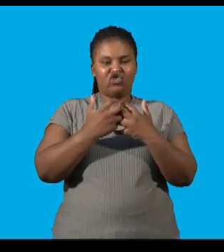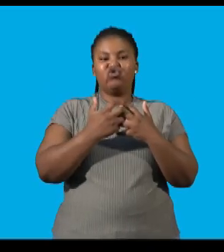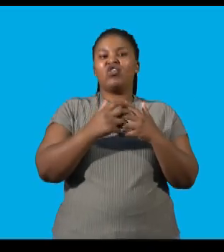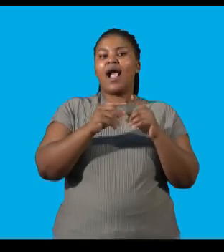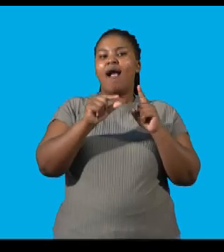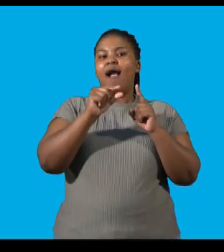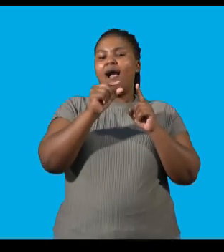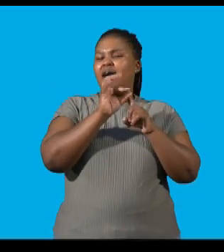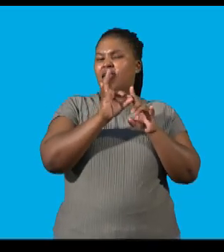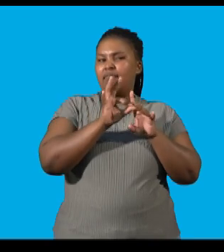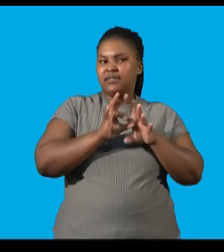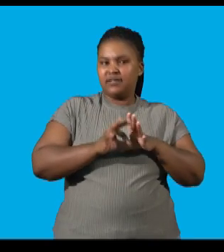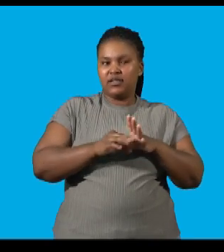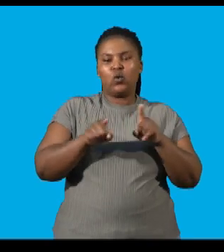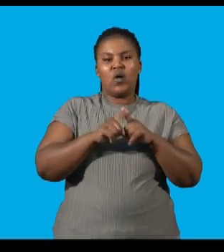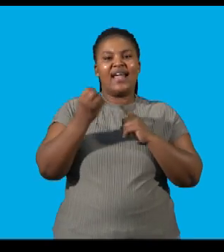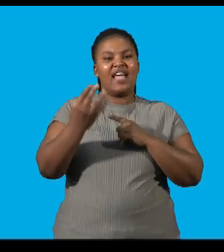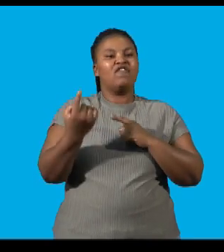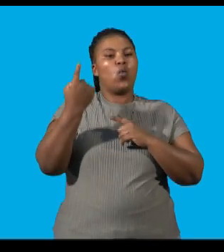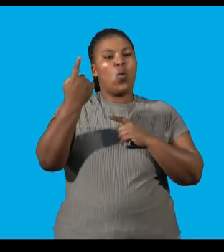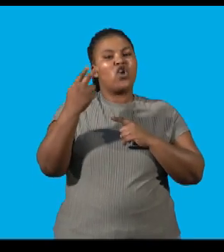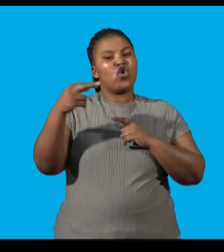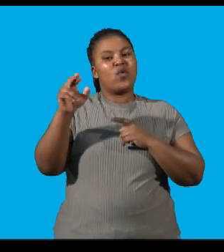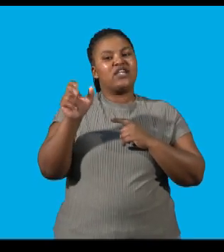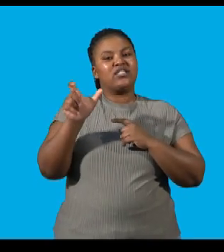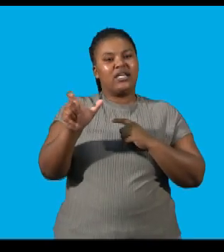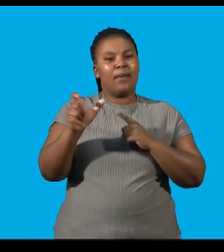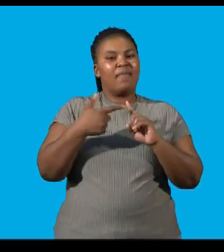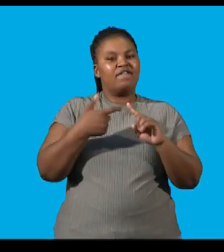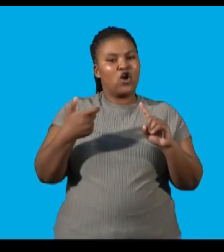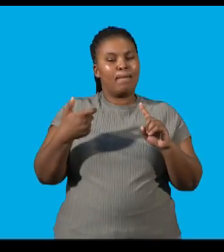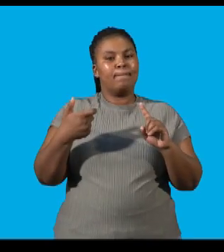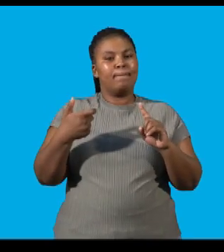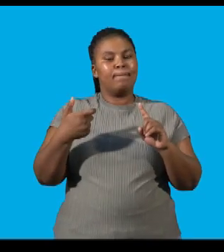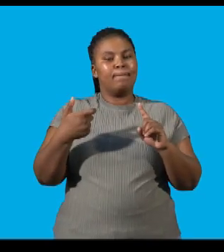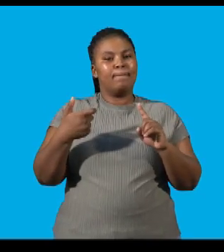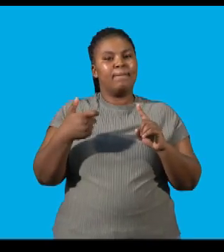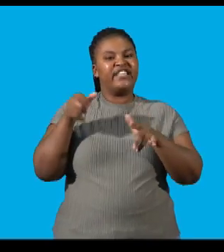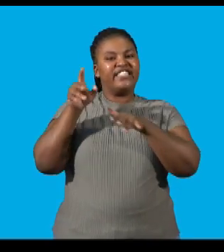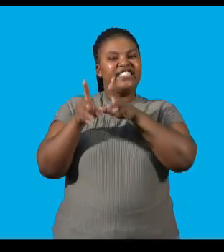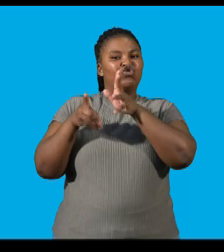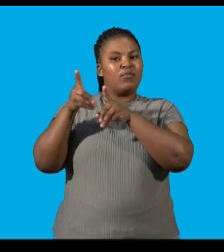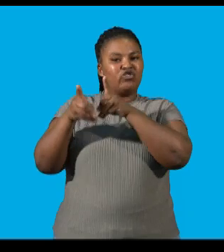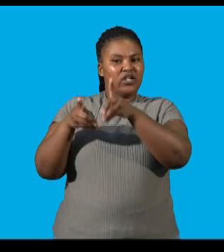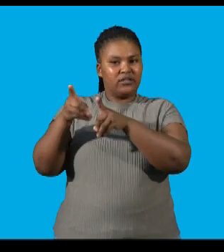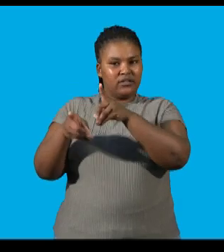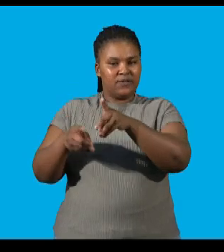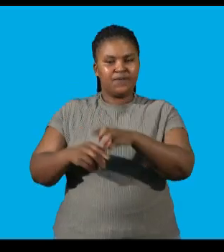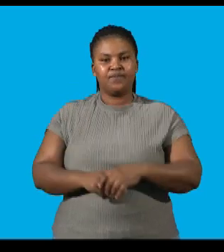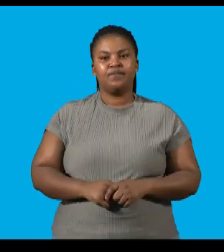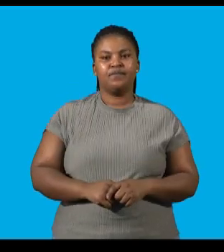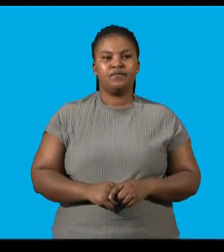matching items, as well as giving one correct term from provided